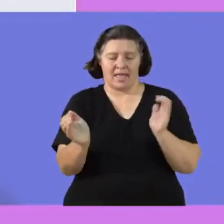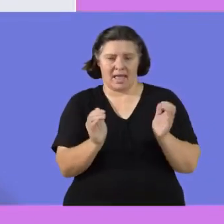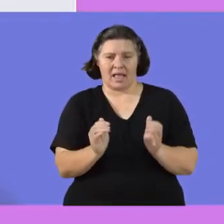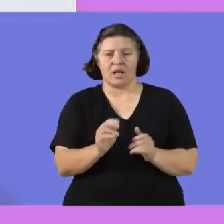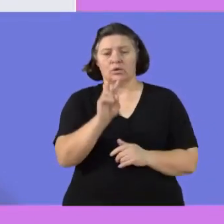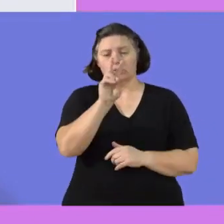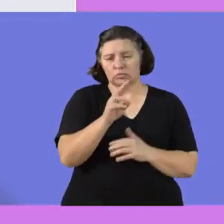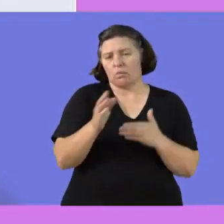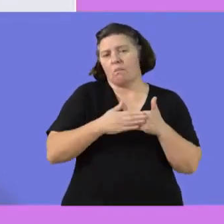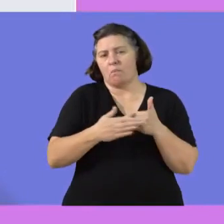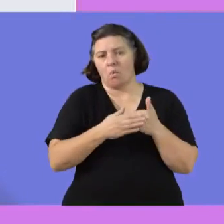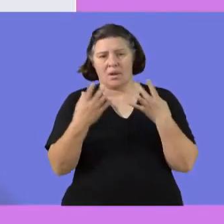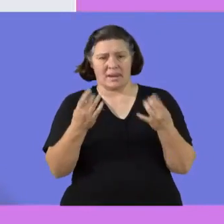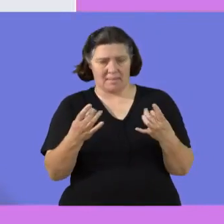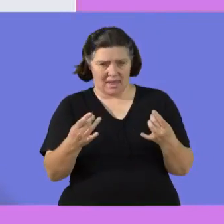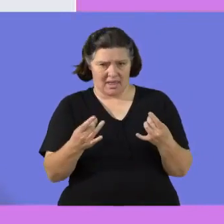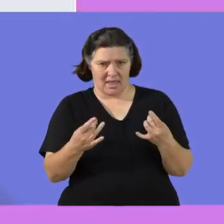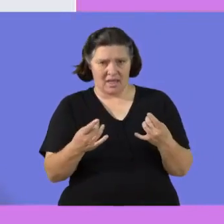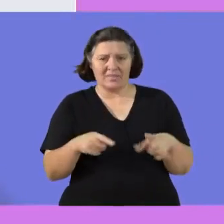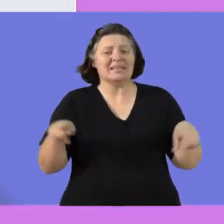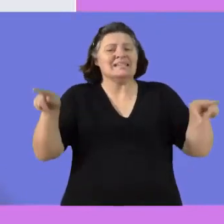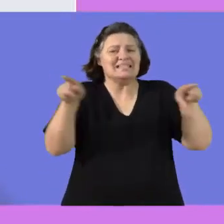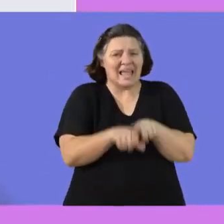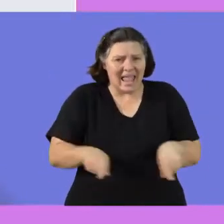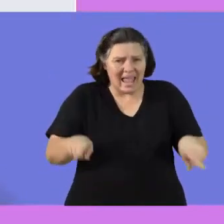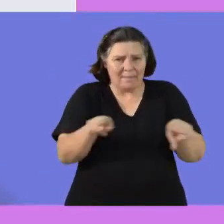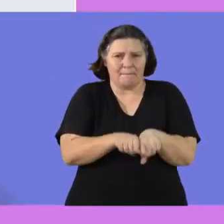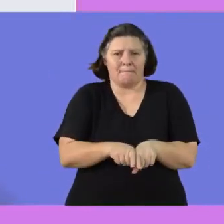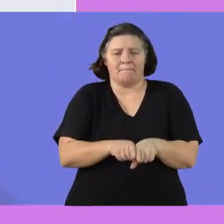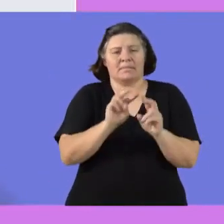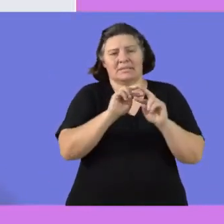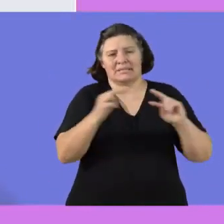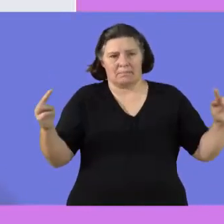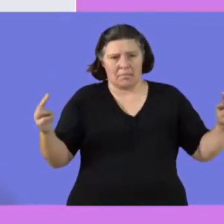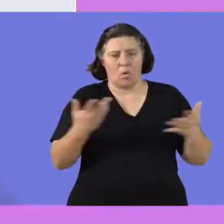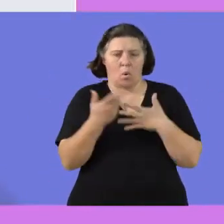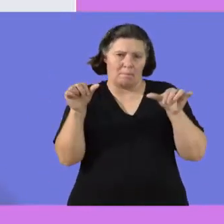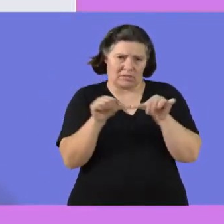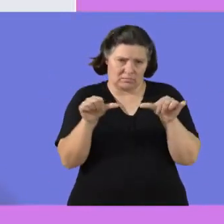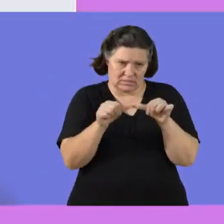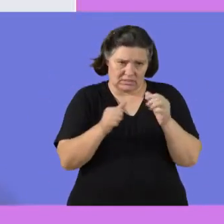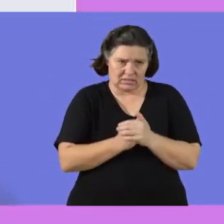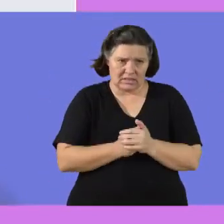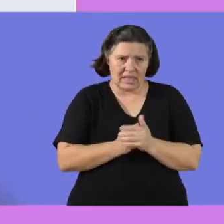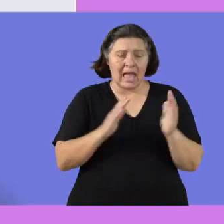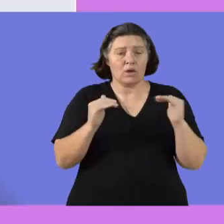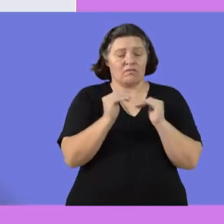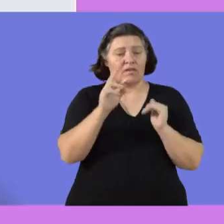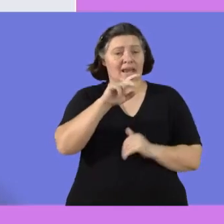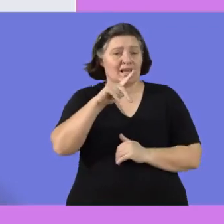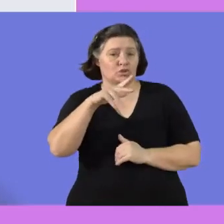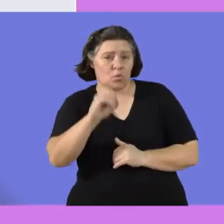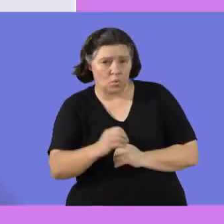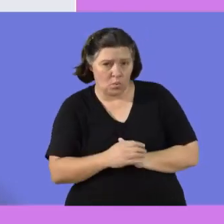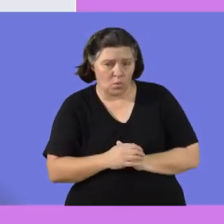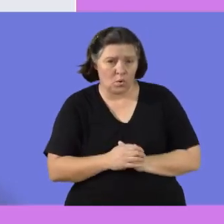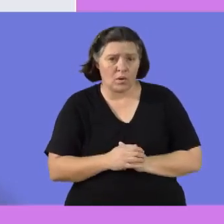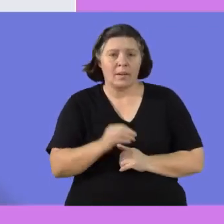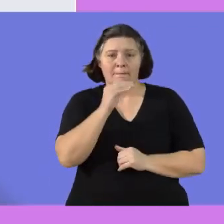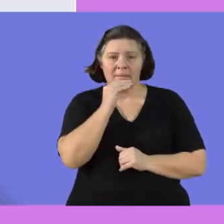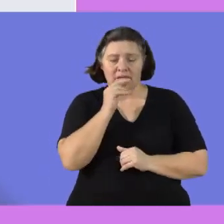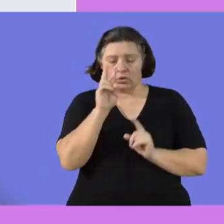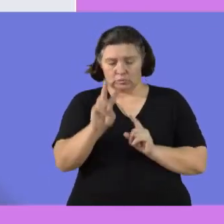comparison of two or more numbers that are usually of the same type or the measurement. Equivalent ratios,